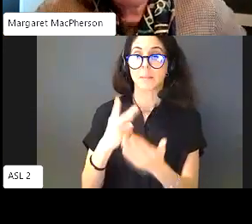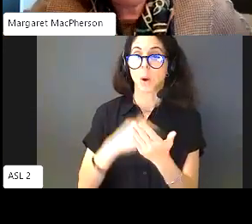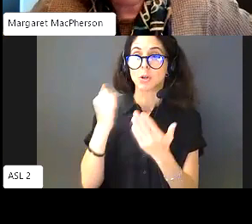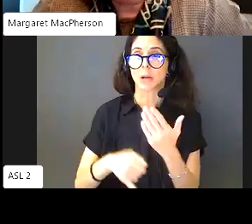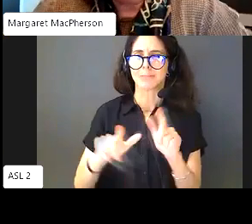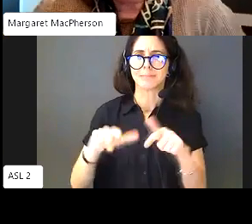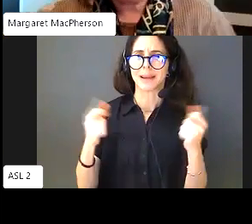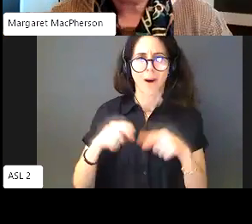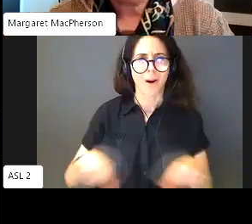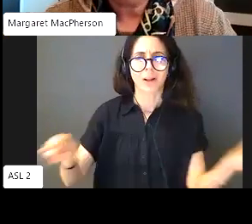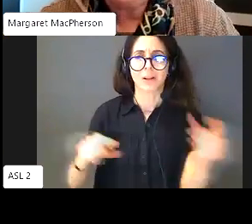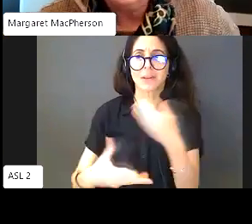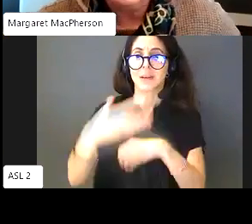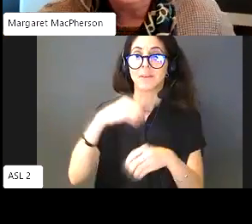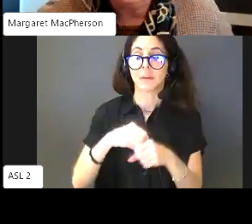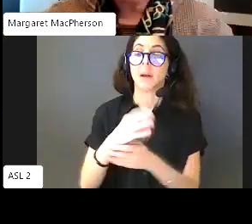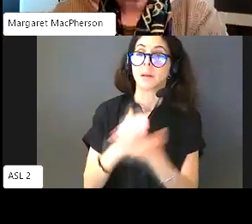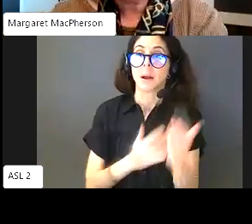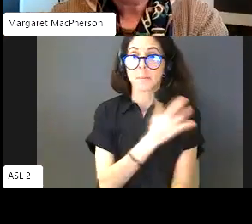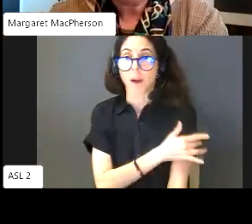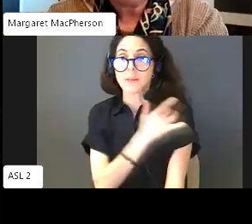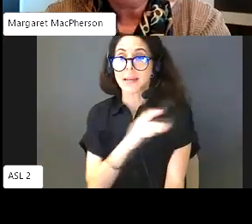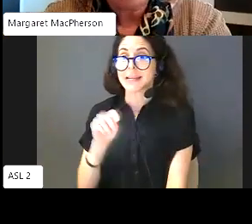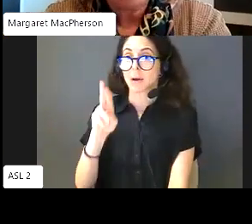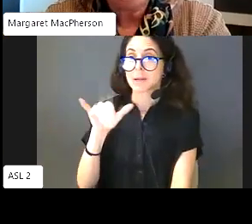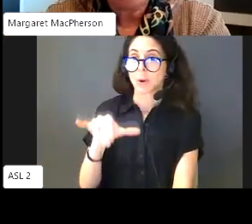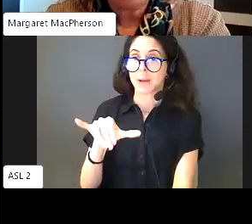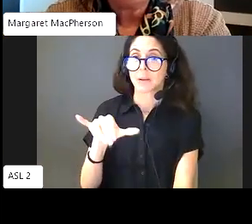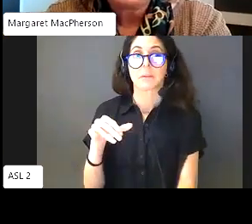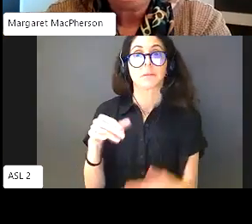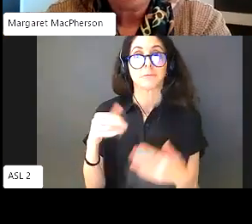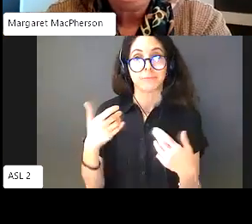in. There are provinces and territories that have done an elder abuse